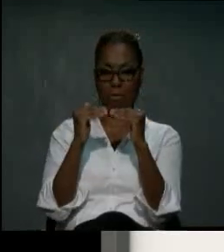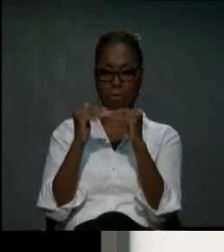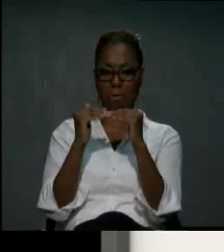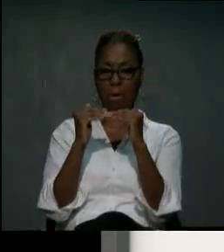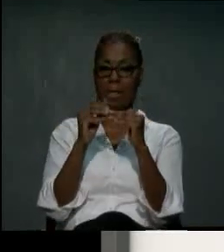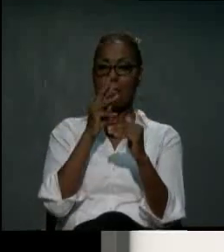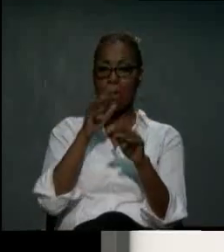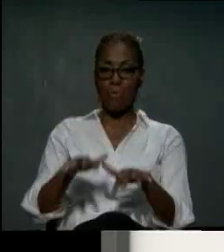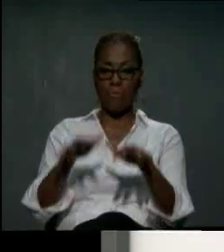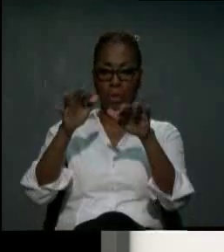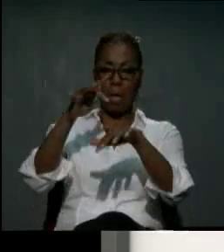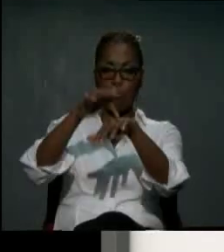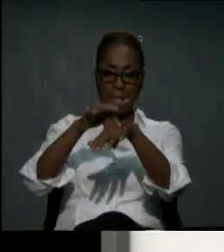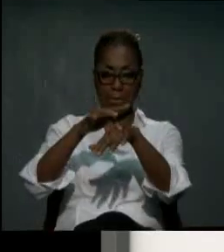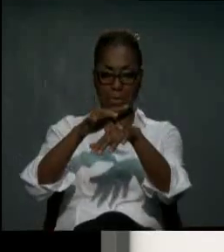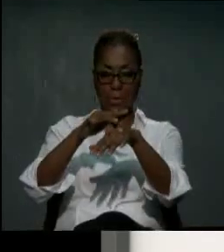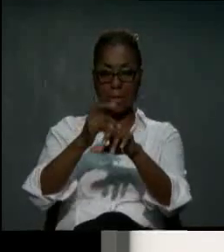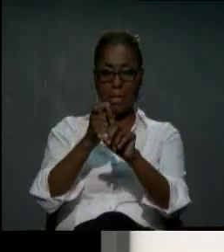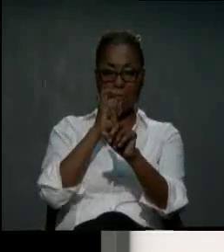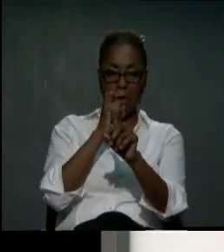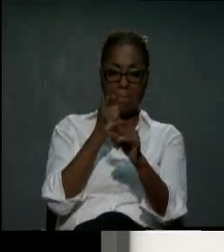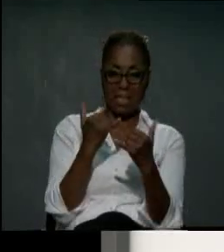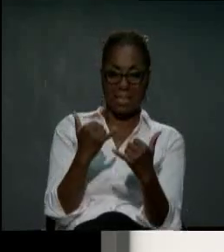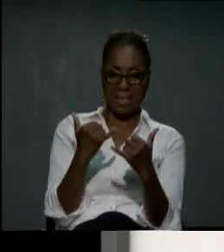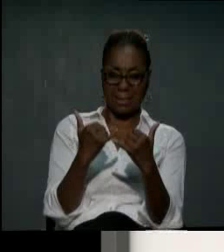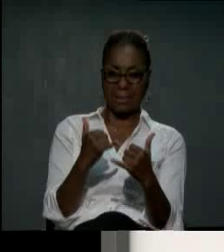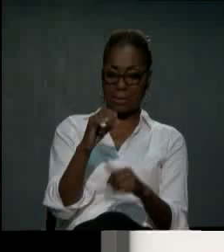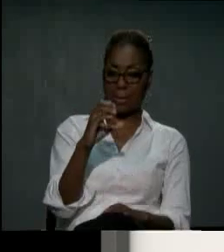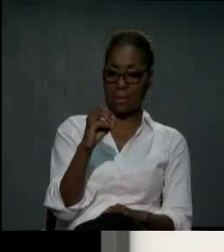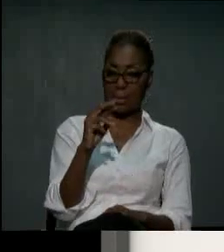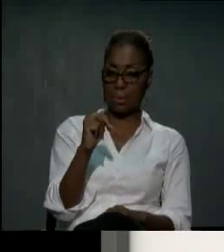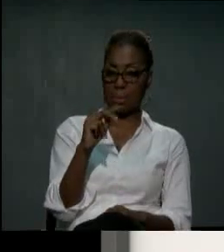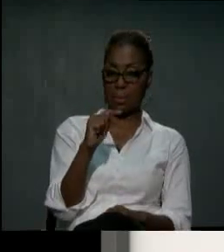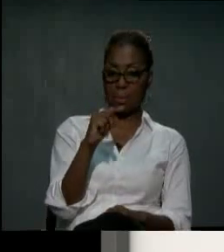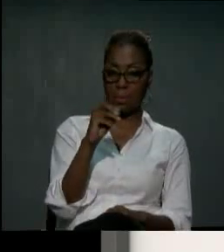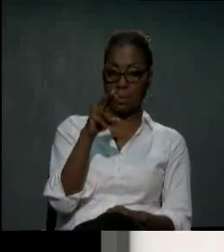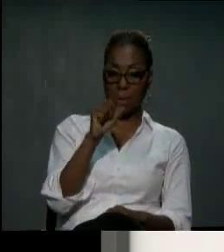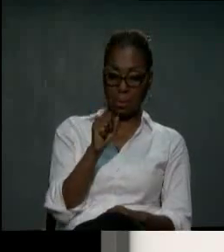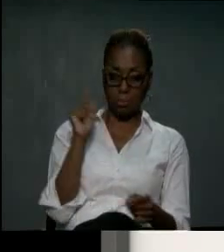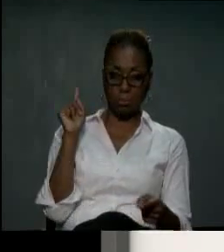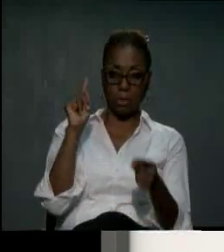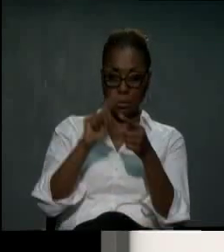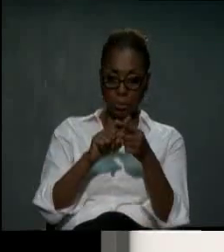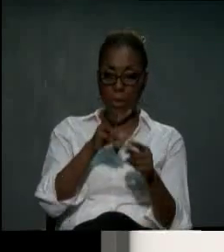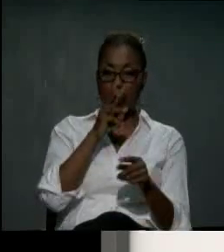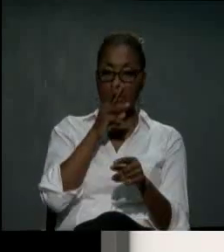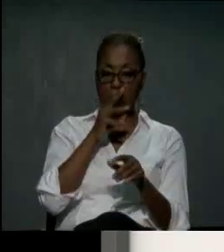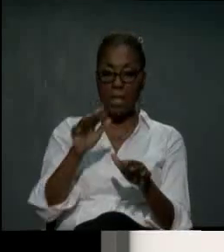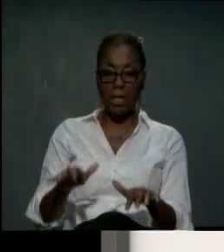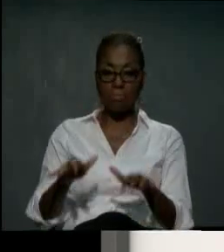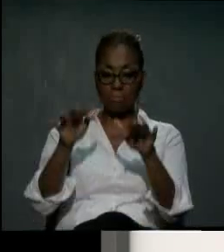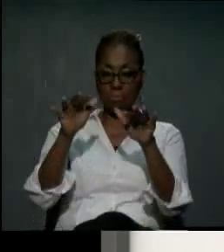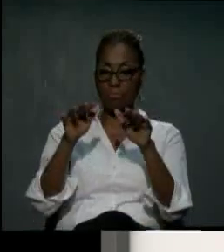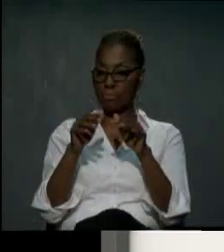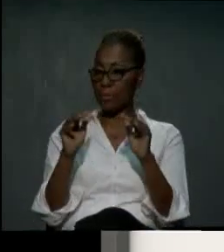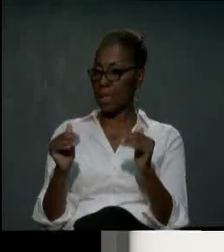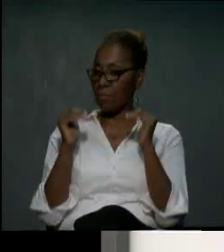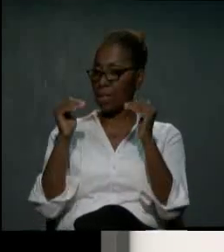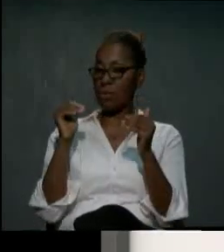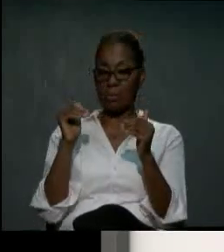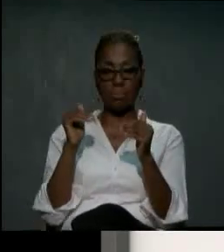to. And from the existing contours to the flood elevation of the past